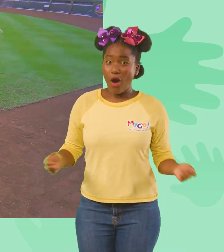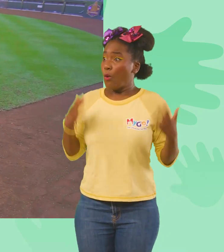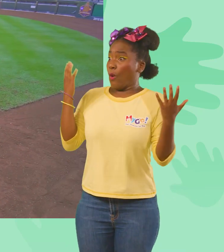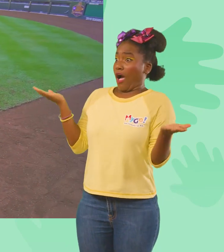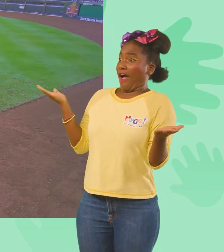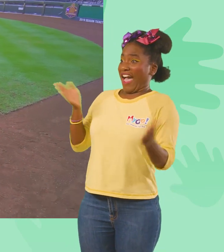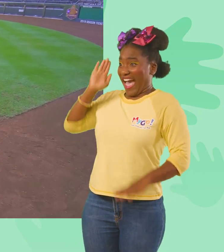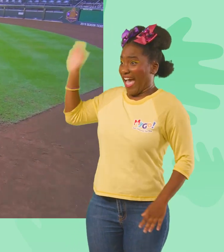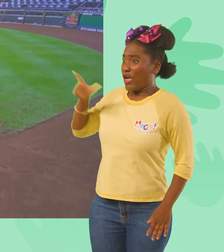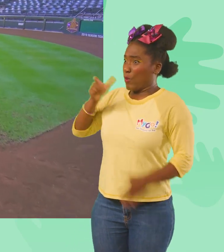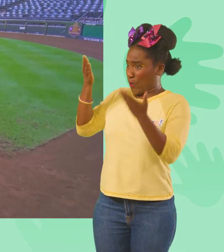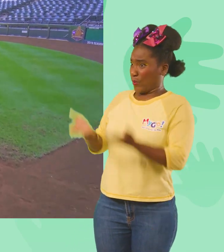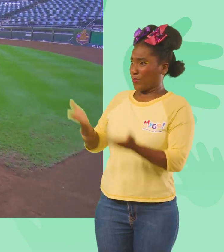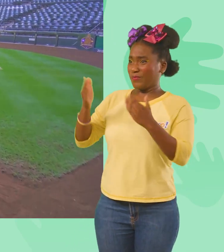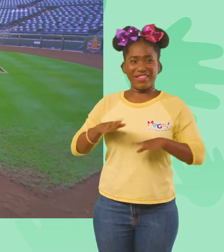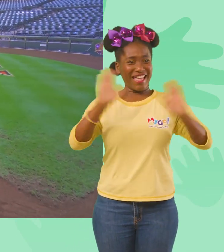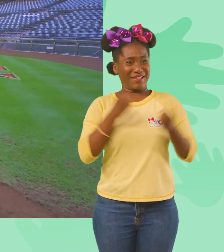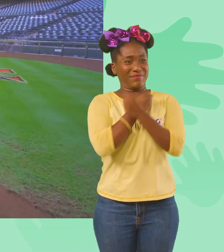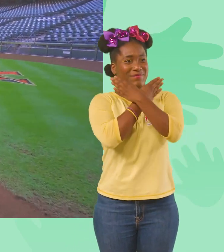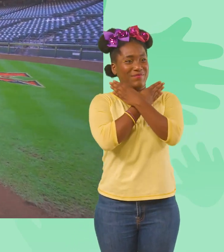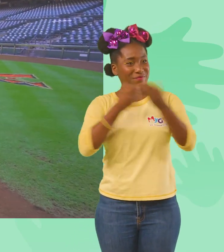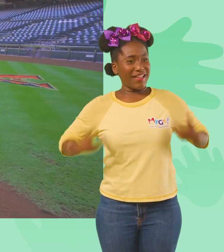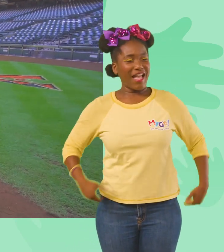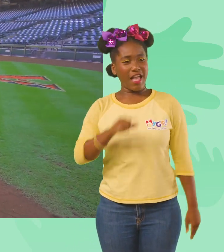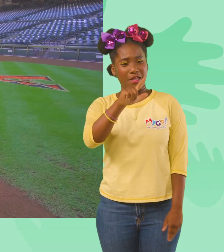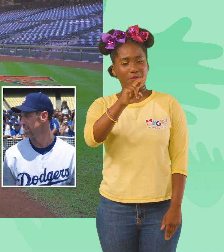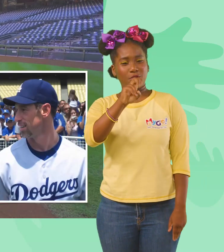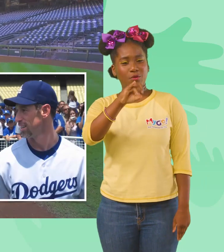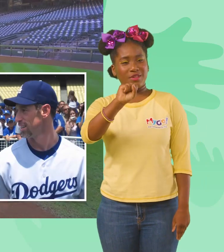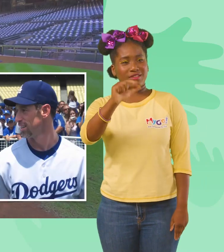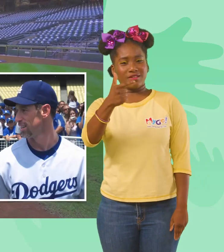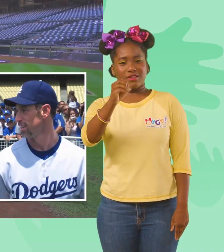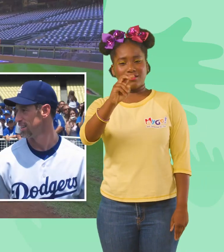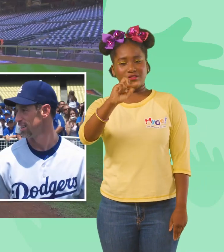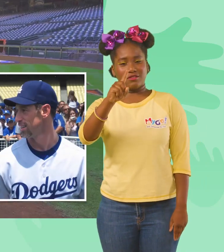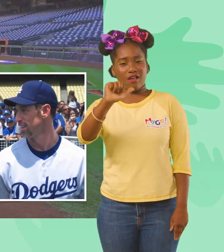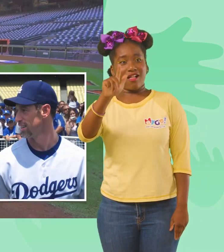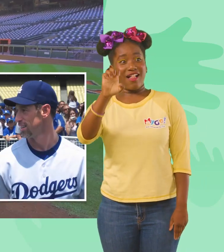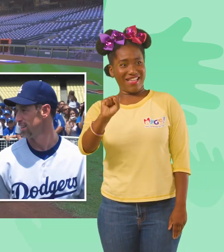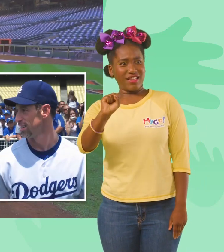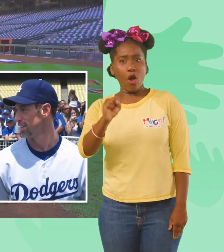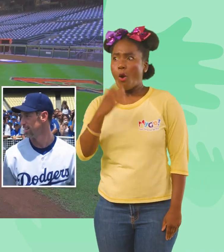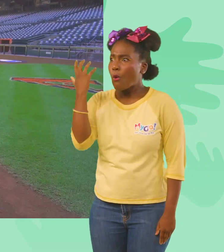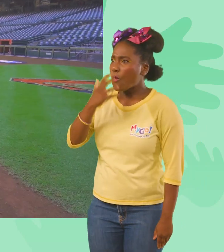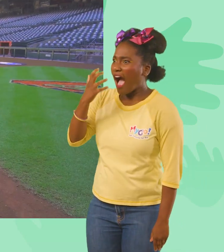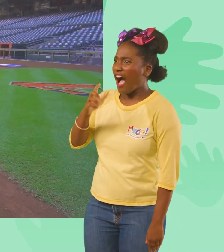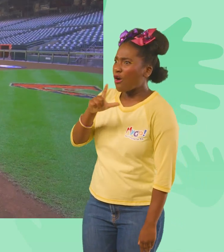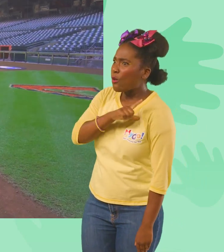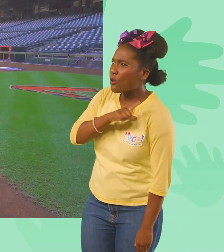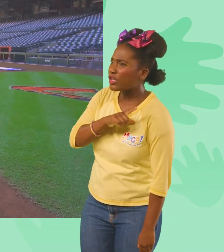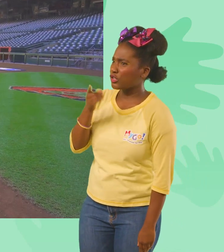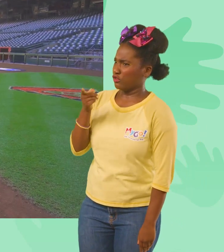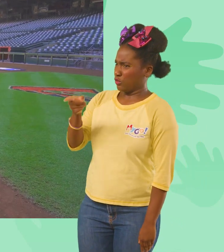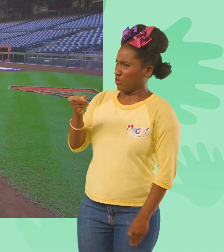Whoa! Hey, who are you? Hi, Blippi. Hey. I'm Luis Gonzalez. Whoa! Luis Gonzalez? Do